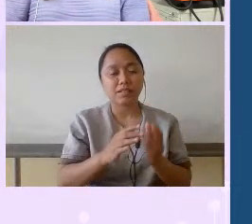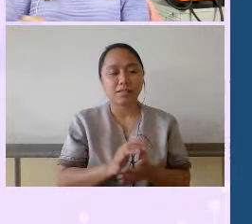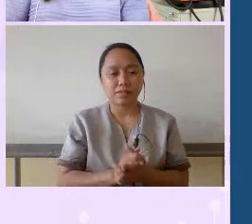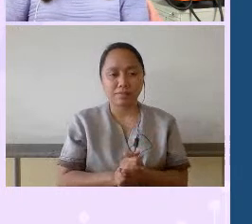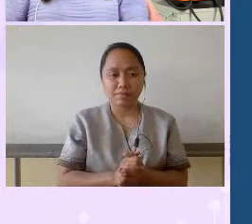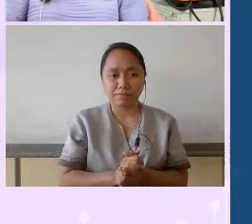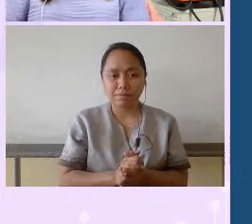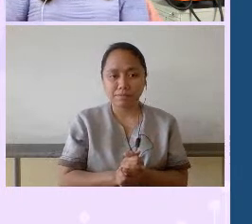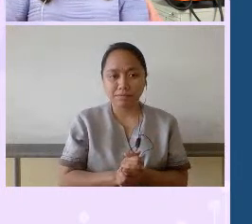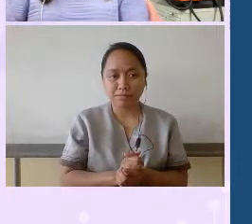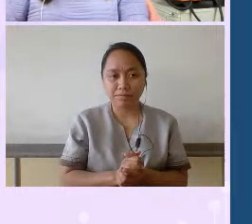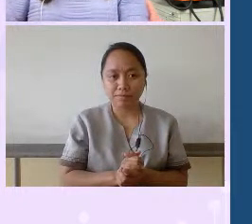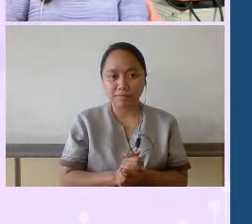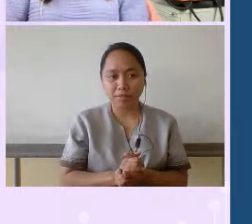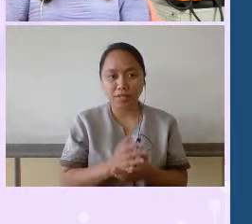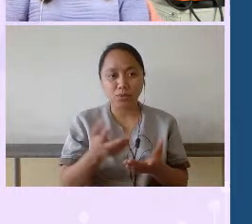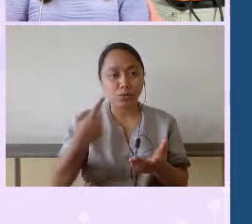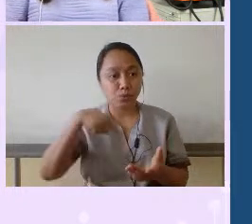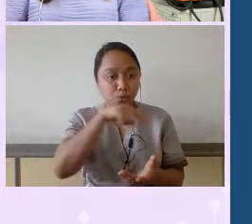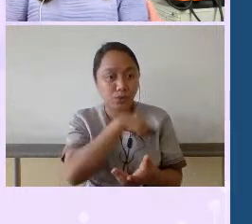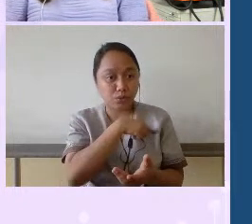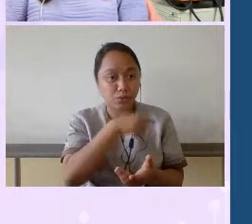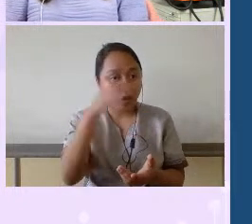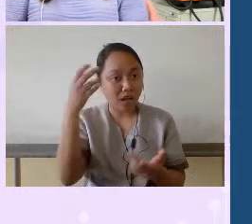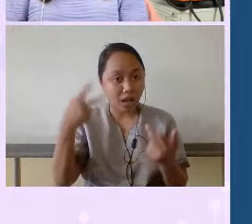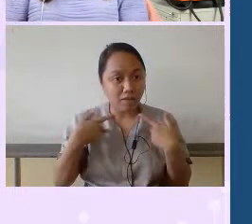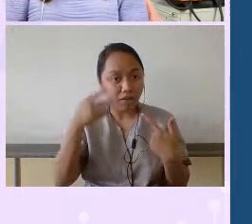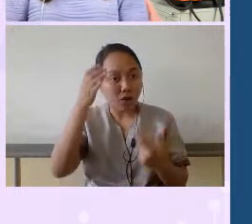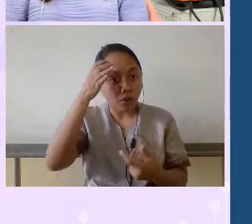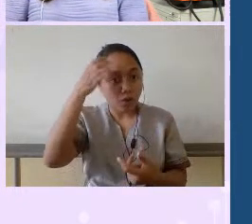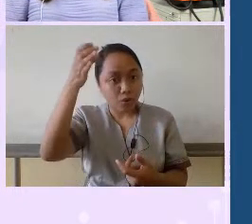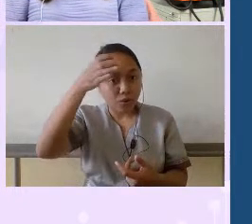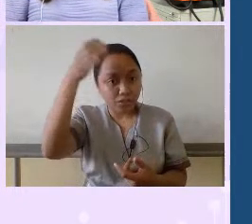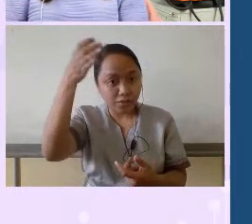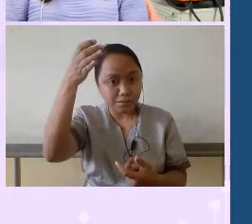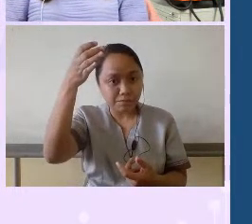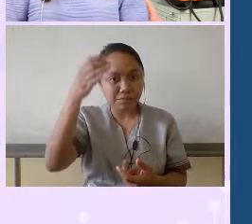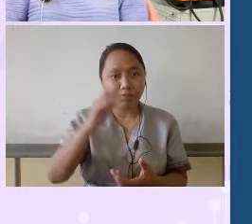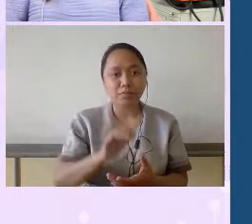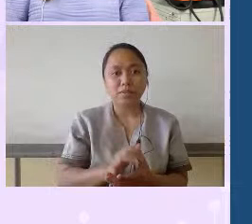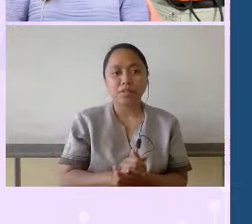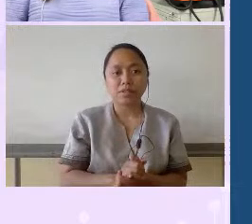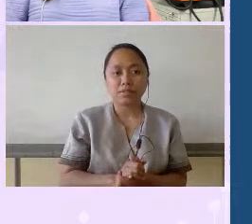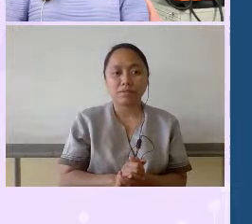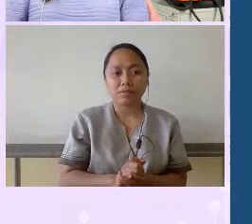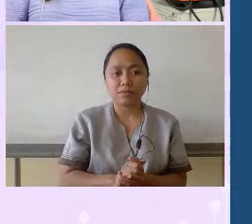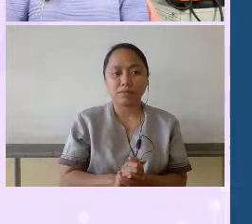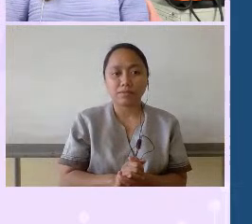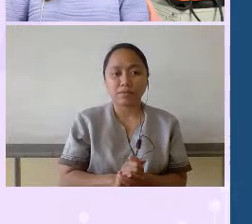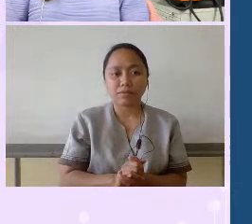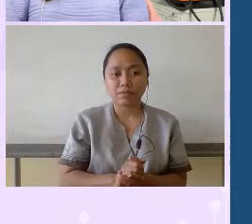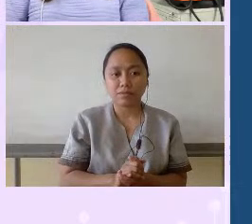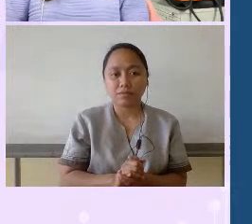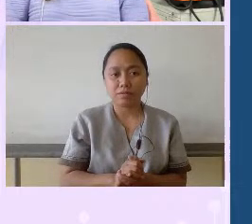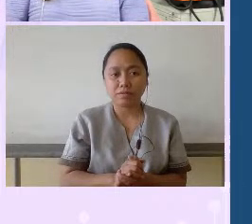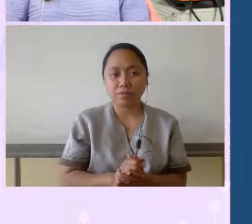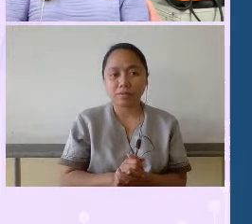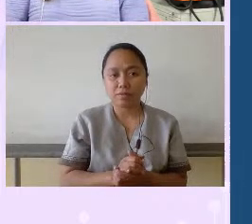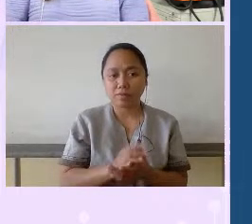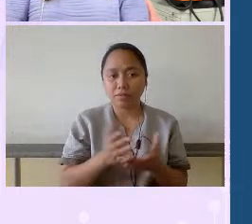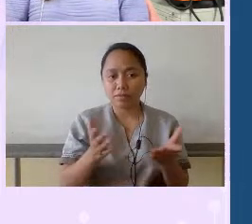obstacles. Naririnig din natin ang konsepto ng lifelong learning. It has become even